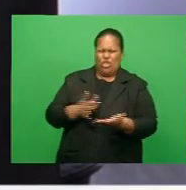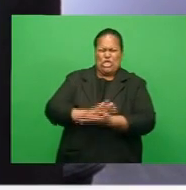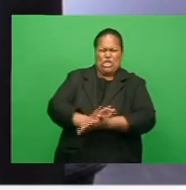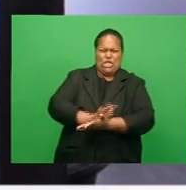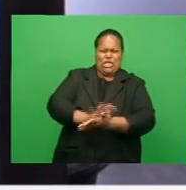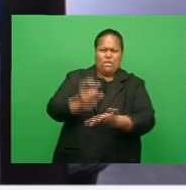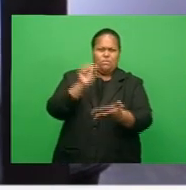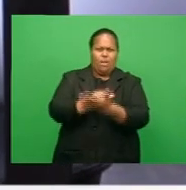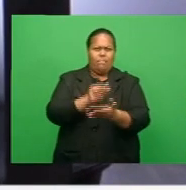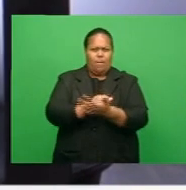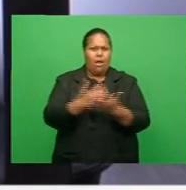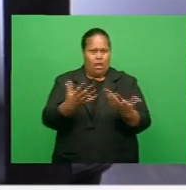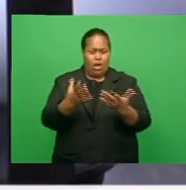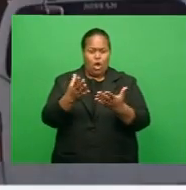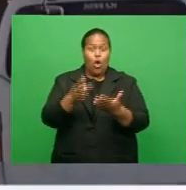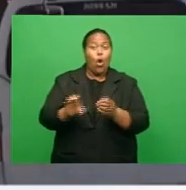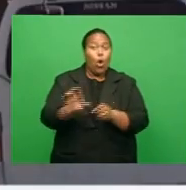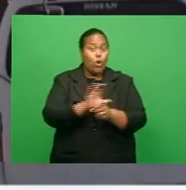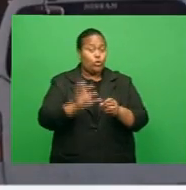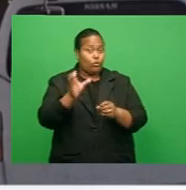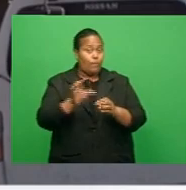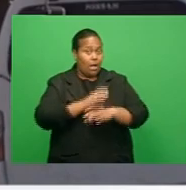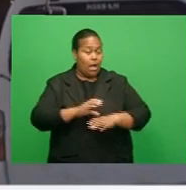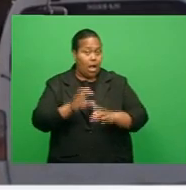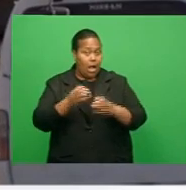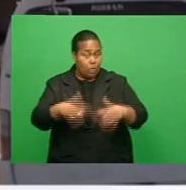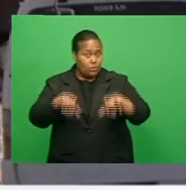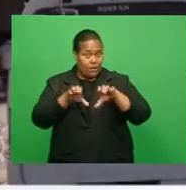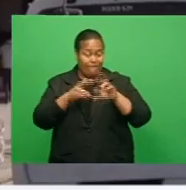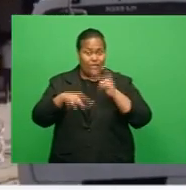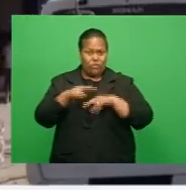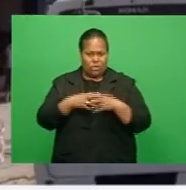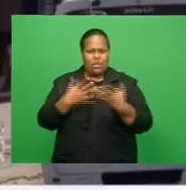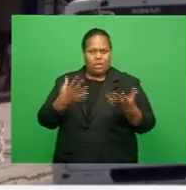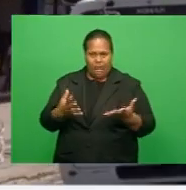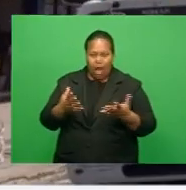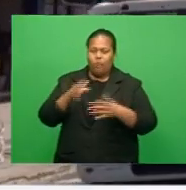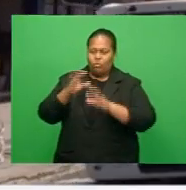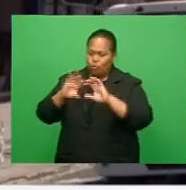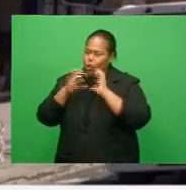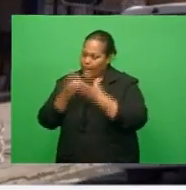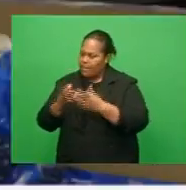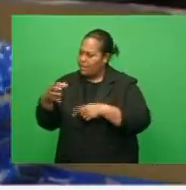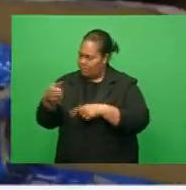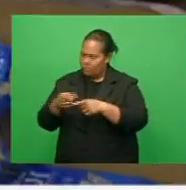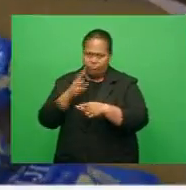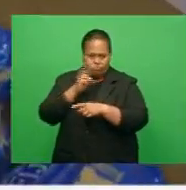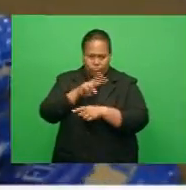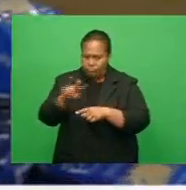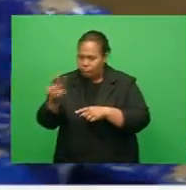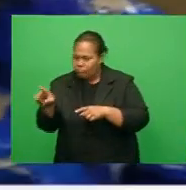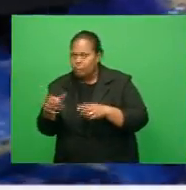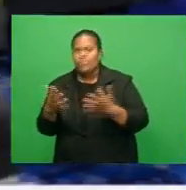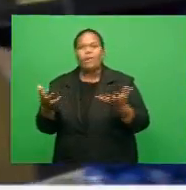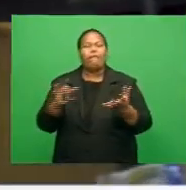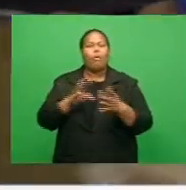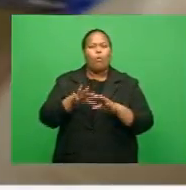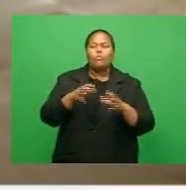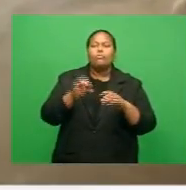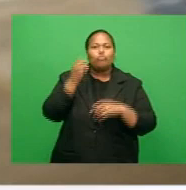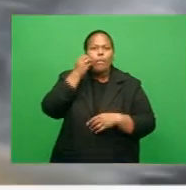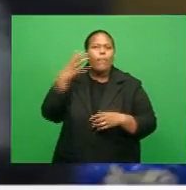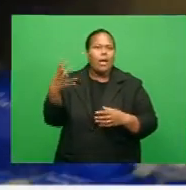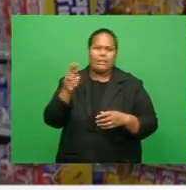working on forming a task force to look into the condition of some supermarkets in the country. Chief Executive Seema Shandil says